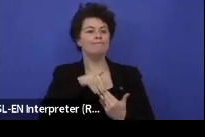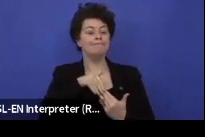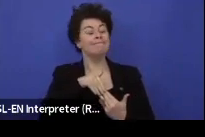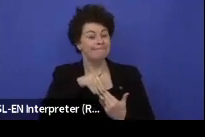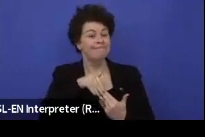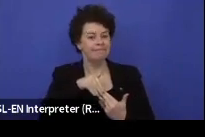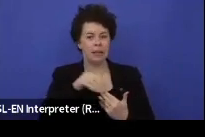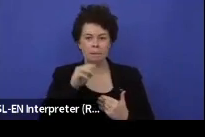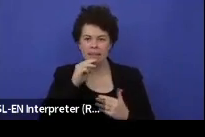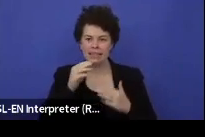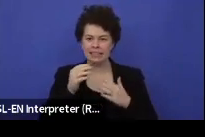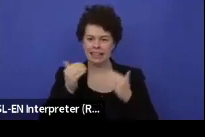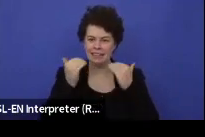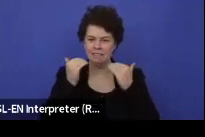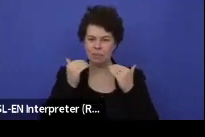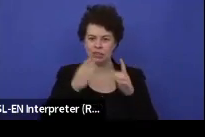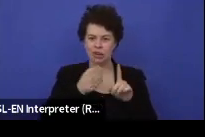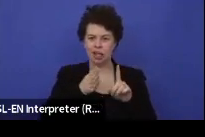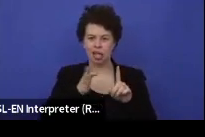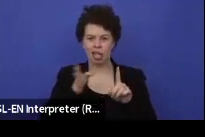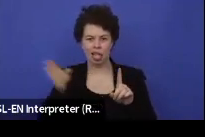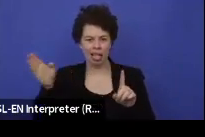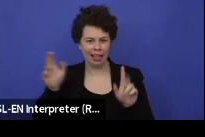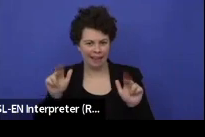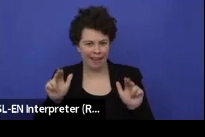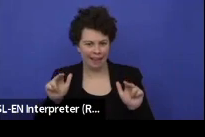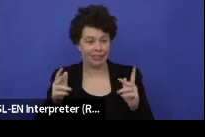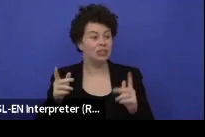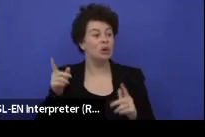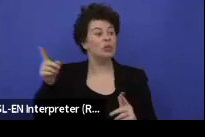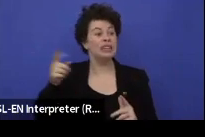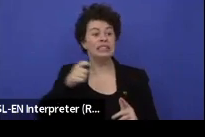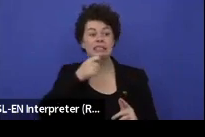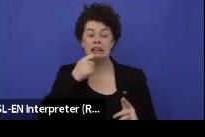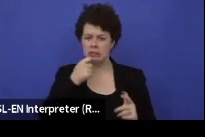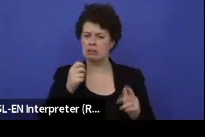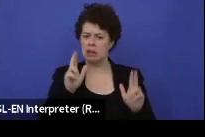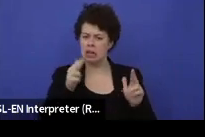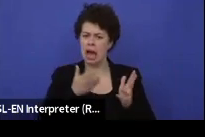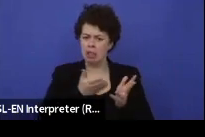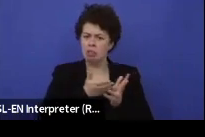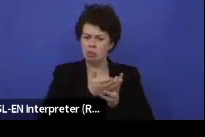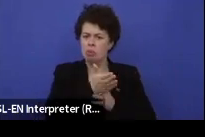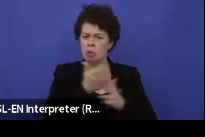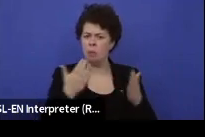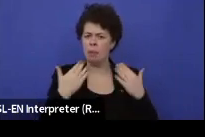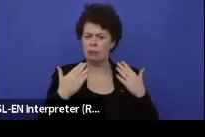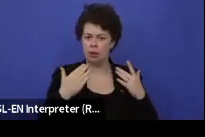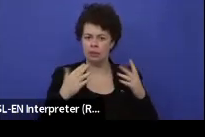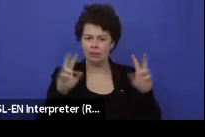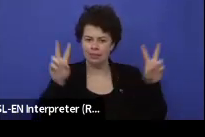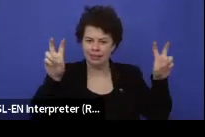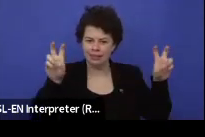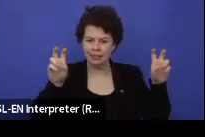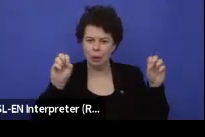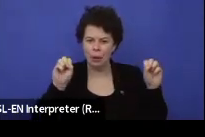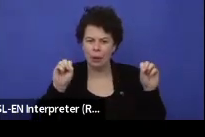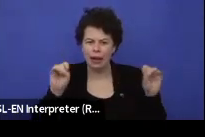I think that statement, just we'll go through menopause, I think that's misleading as well. Because what does it actually